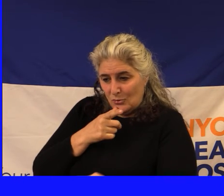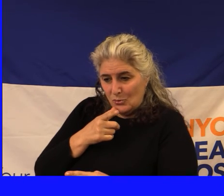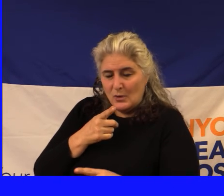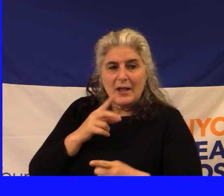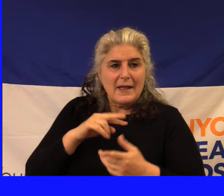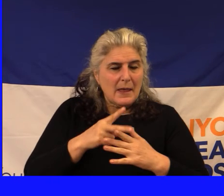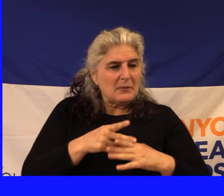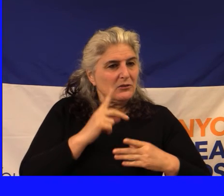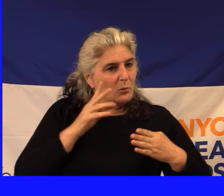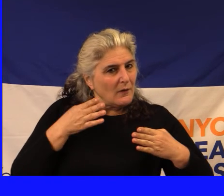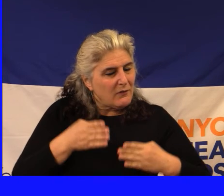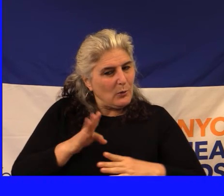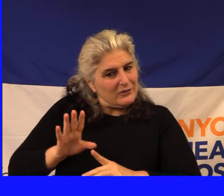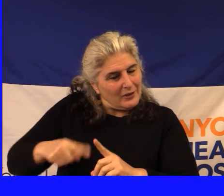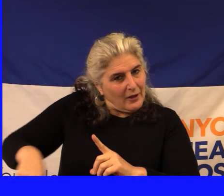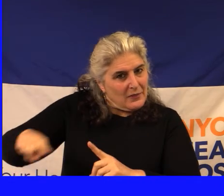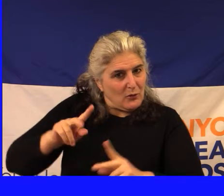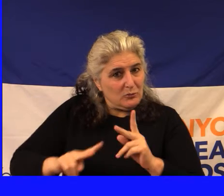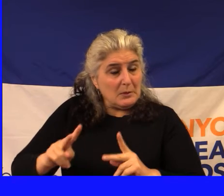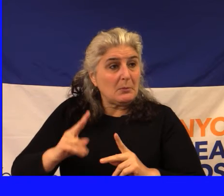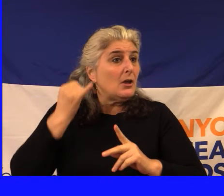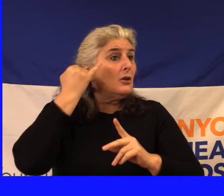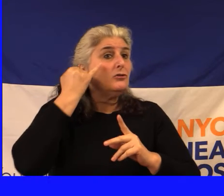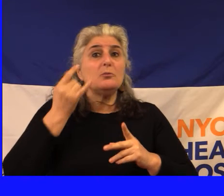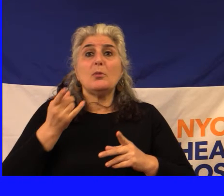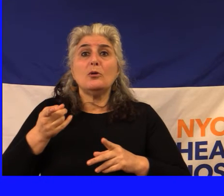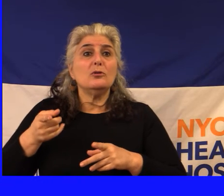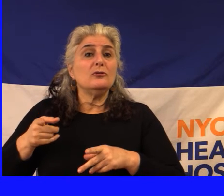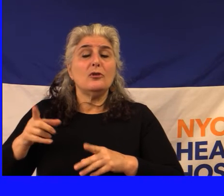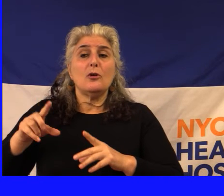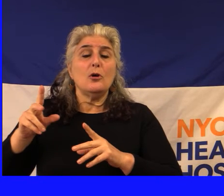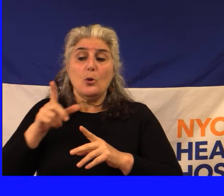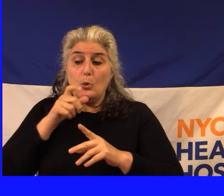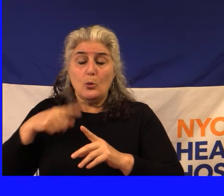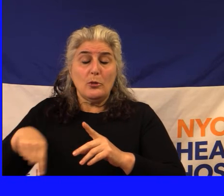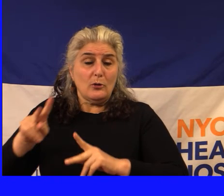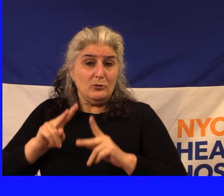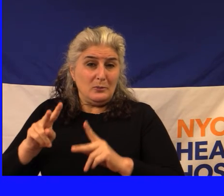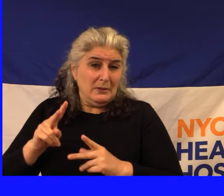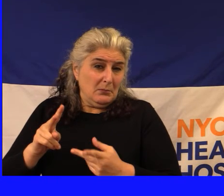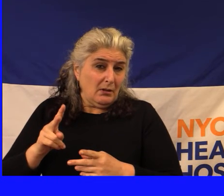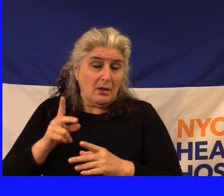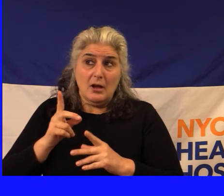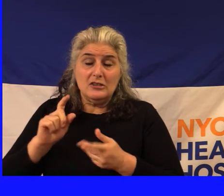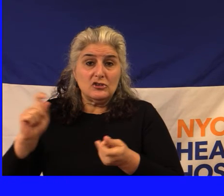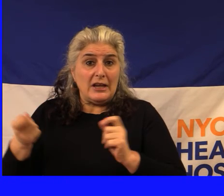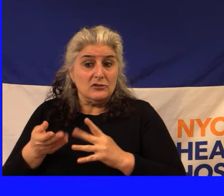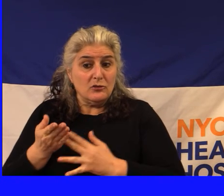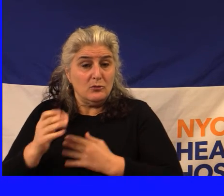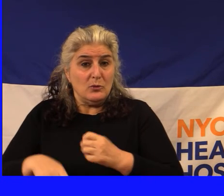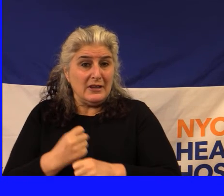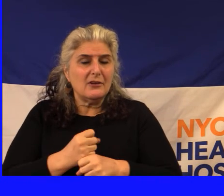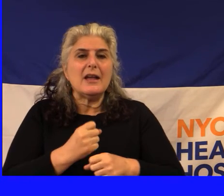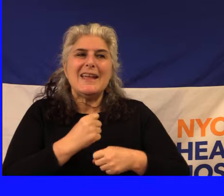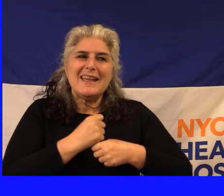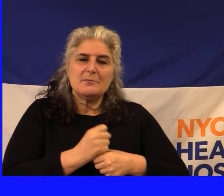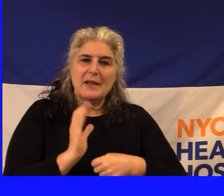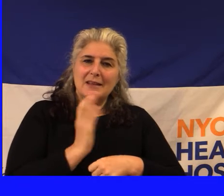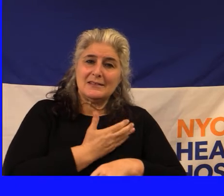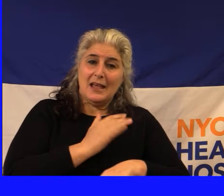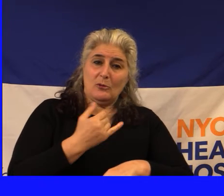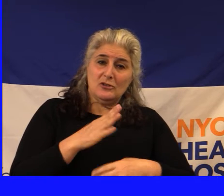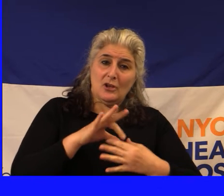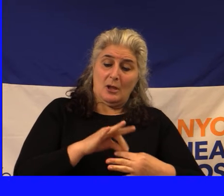to. Whereas if that population changes over the year, it really makes evaluation much more difficult. But in terms of